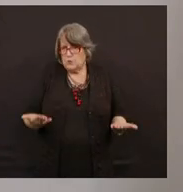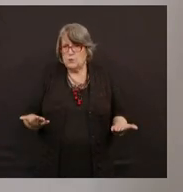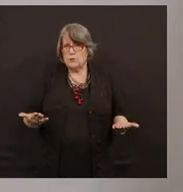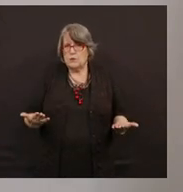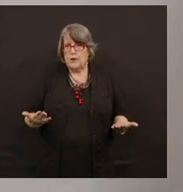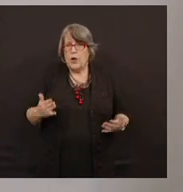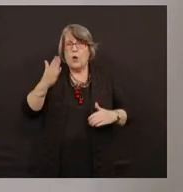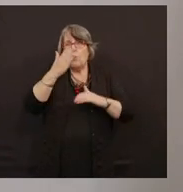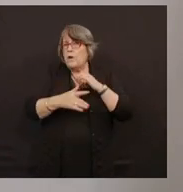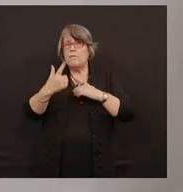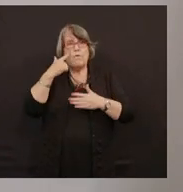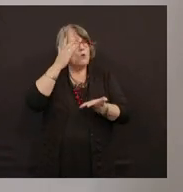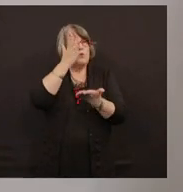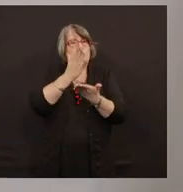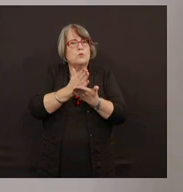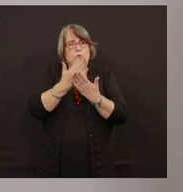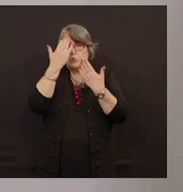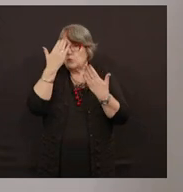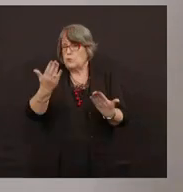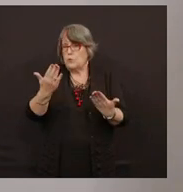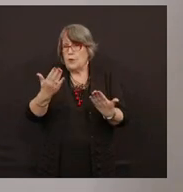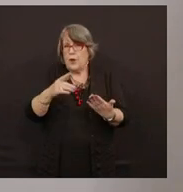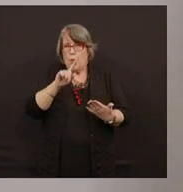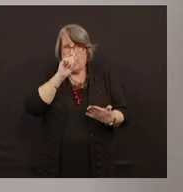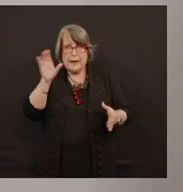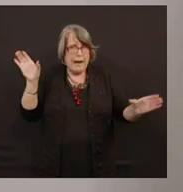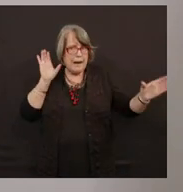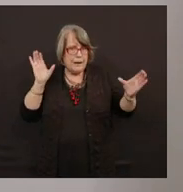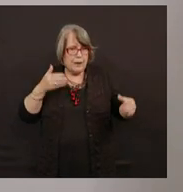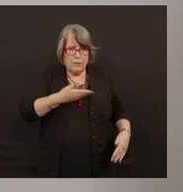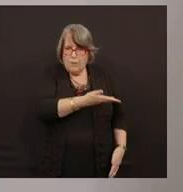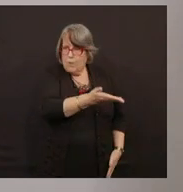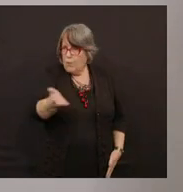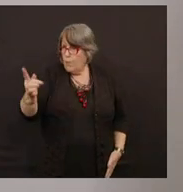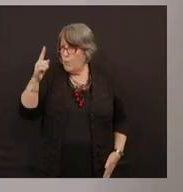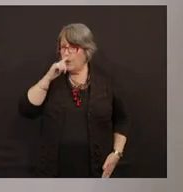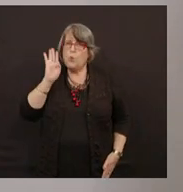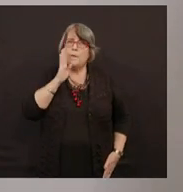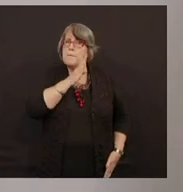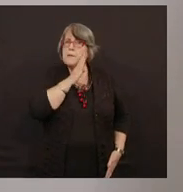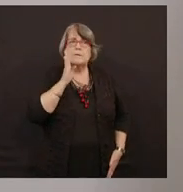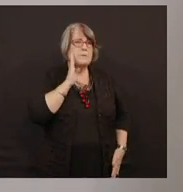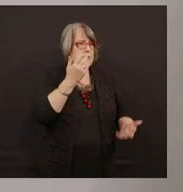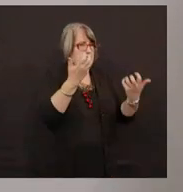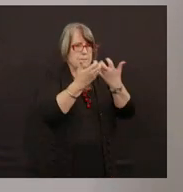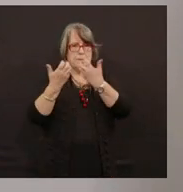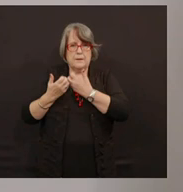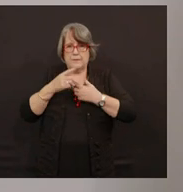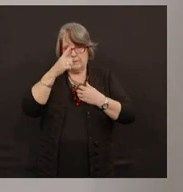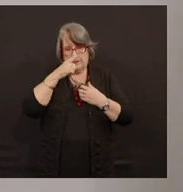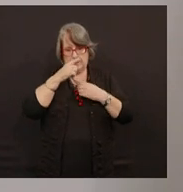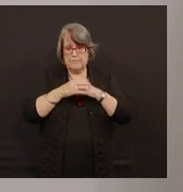accurately will, because we don't have ways to hear from lots of people about those chronic entrenched harms that people